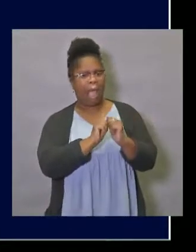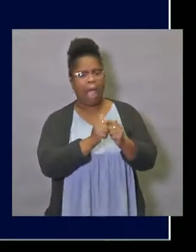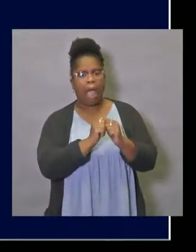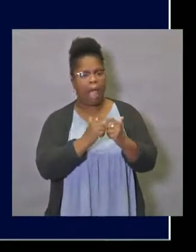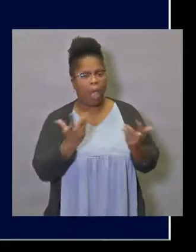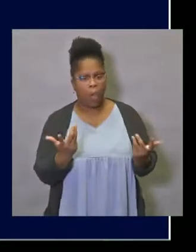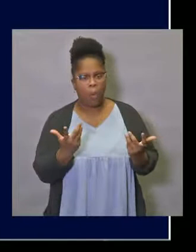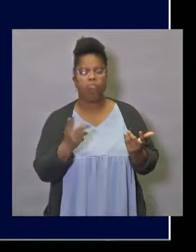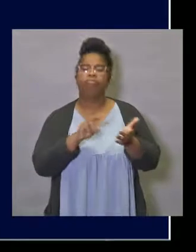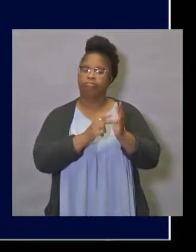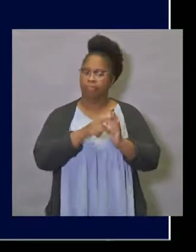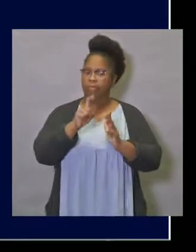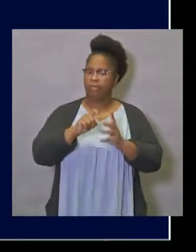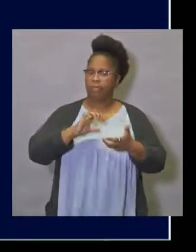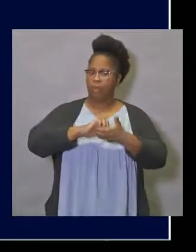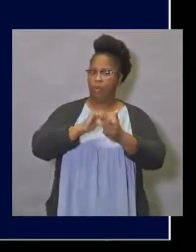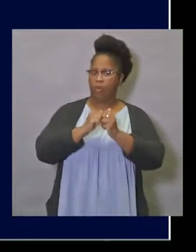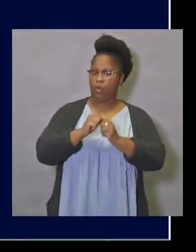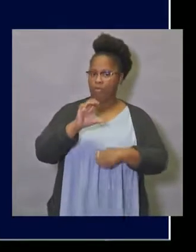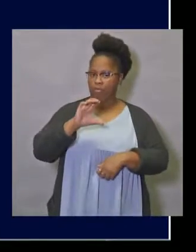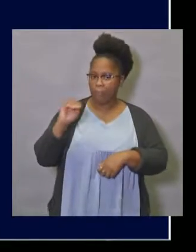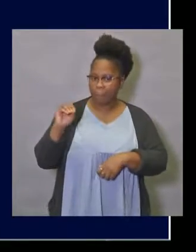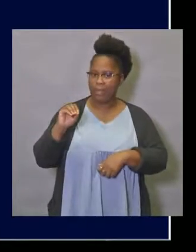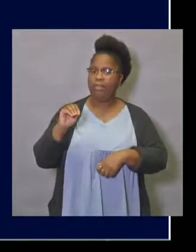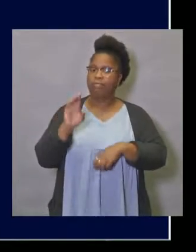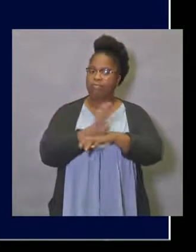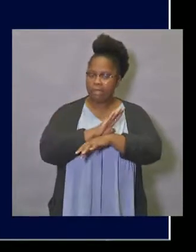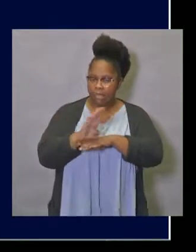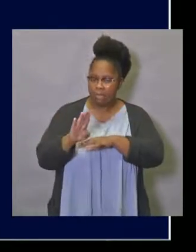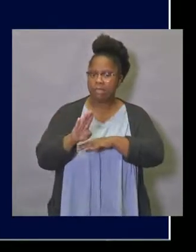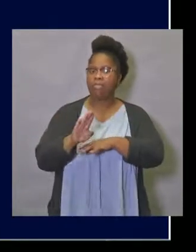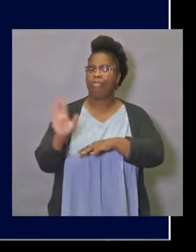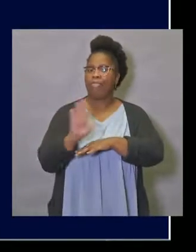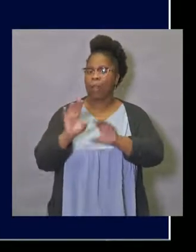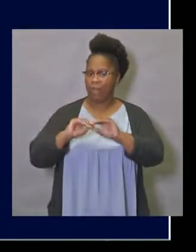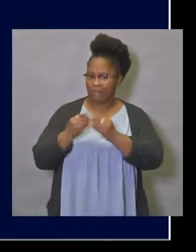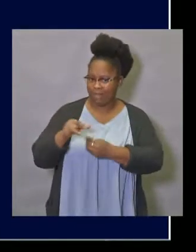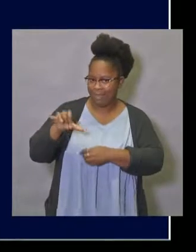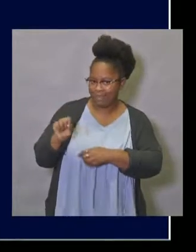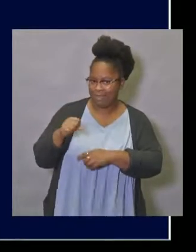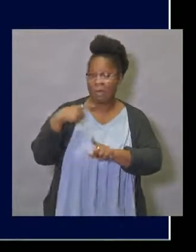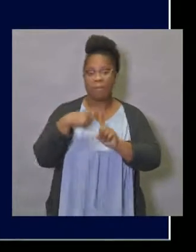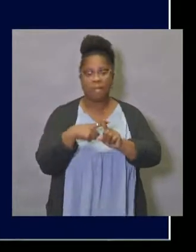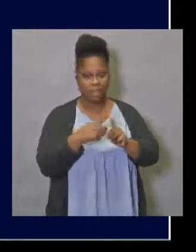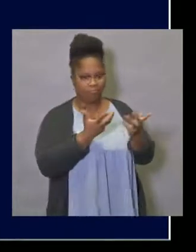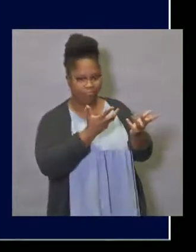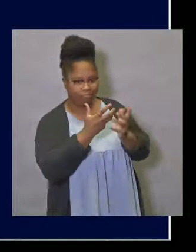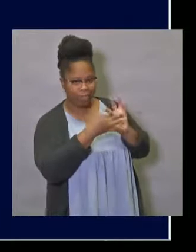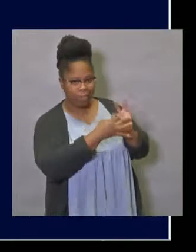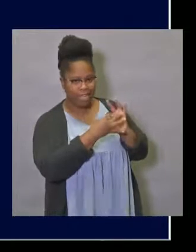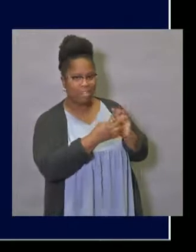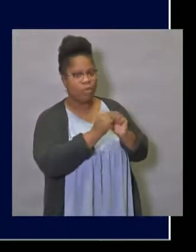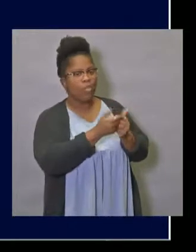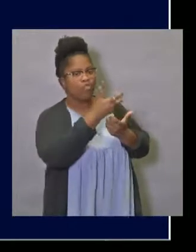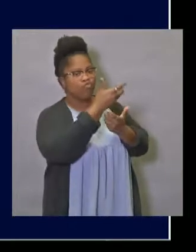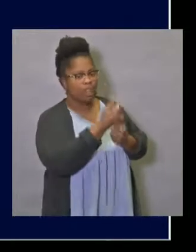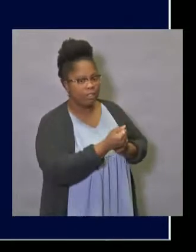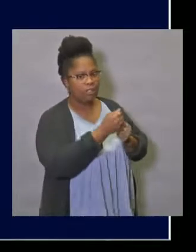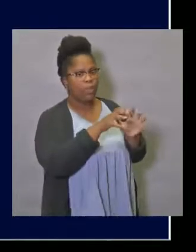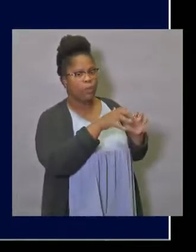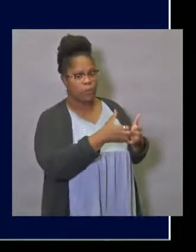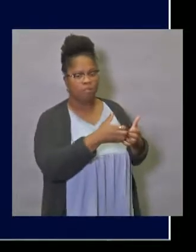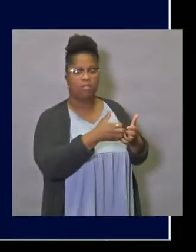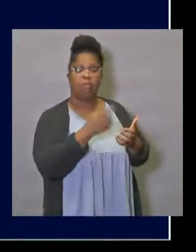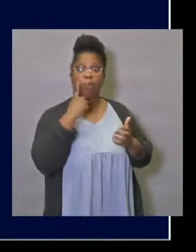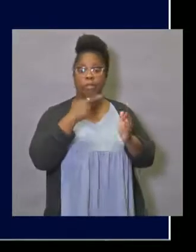only partner with employers and employee organizations, but it's going to require coordination with trusted sources for these groups, like